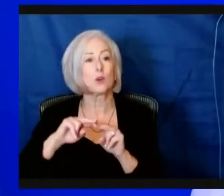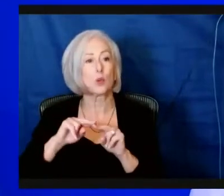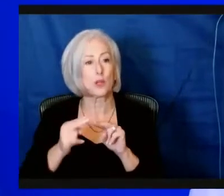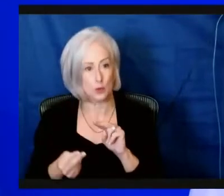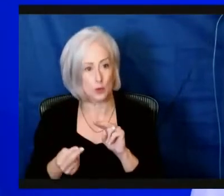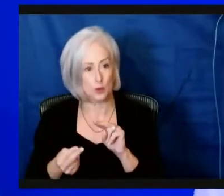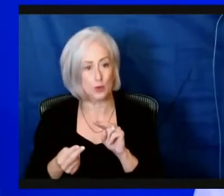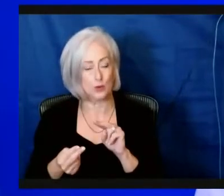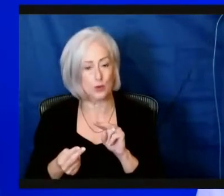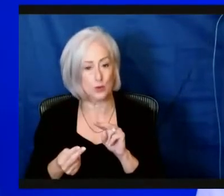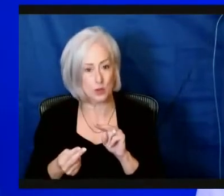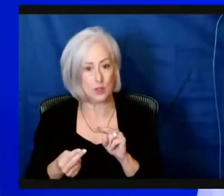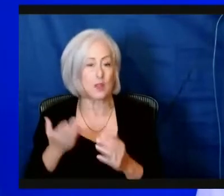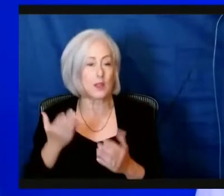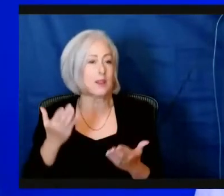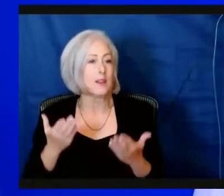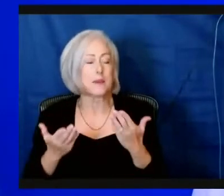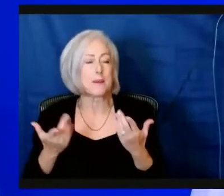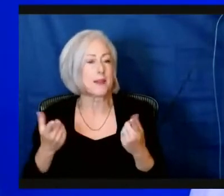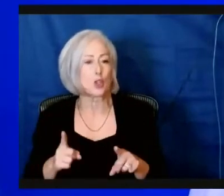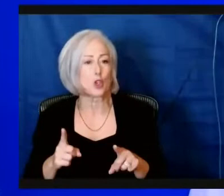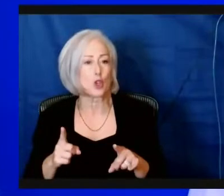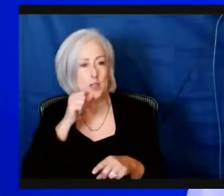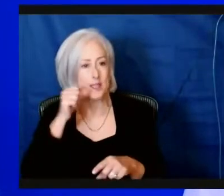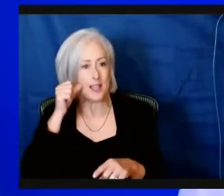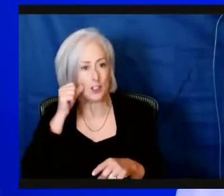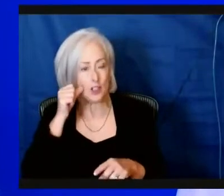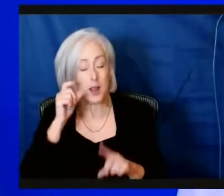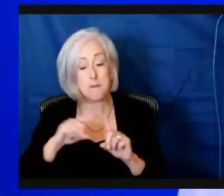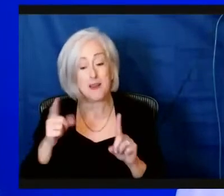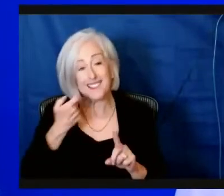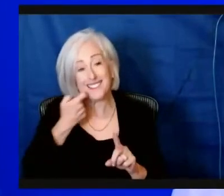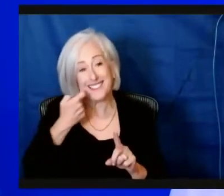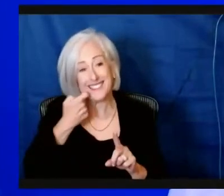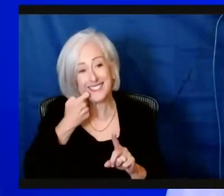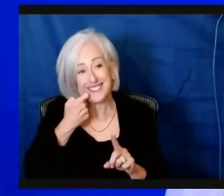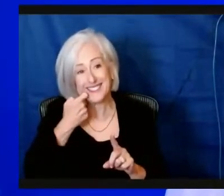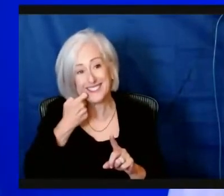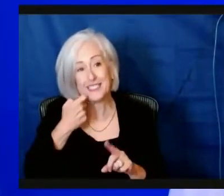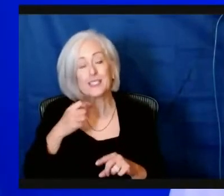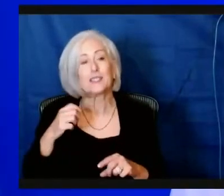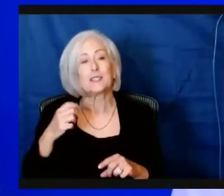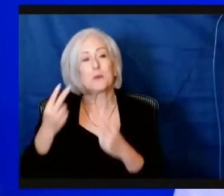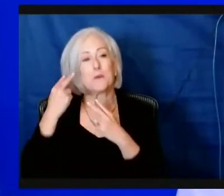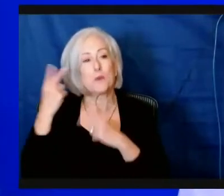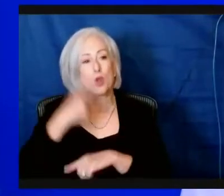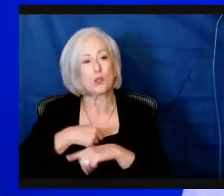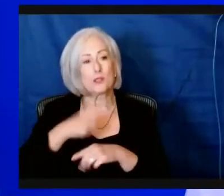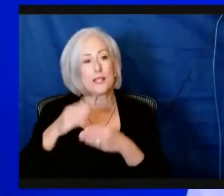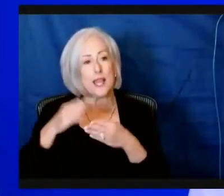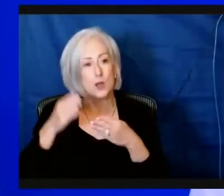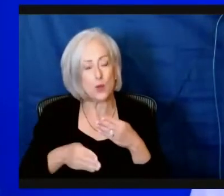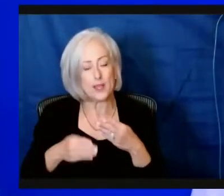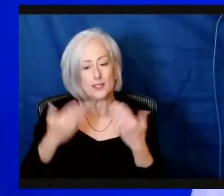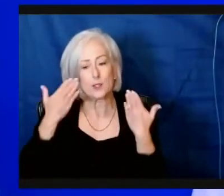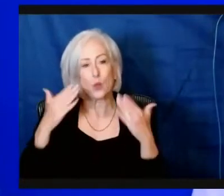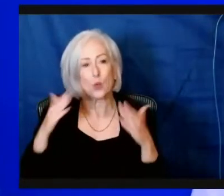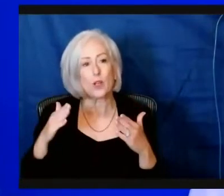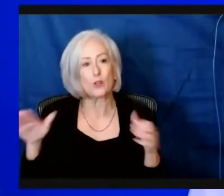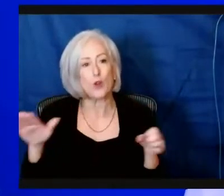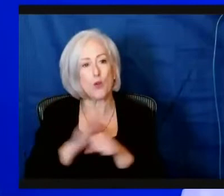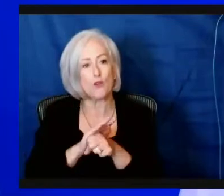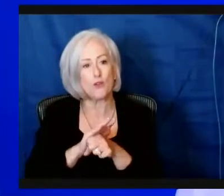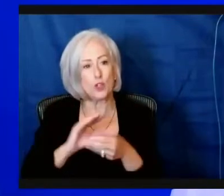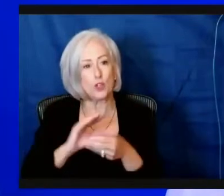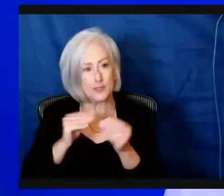yesterday. But again, we've had the long holiday weekend, so we don't know all the full data. But hopefully, moving forward to the next 7 to 10 days, we will continue to see that arrow